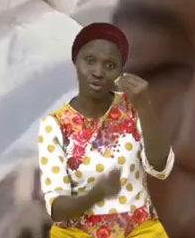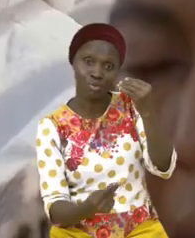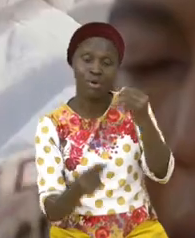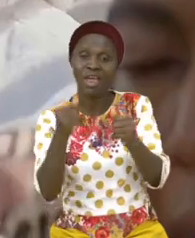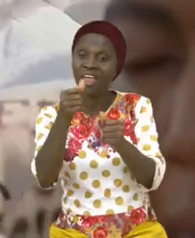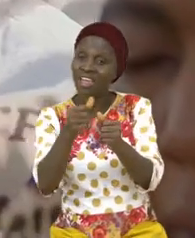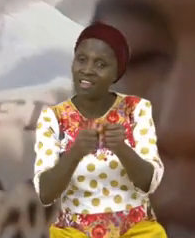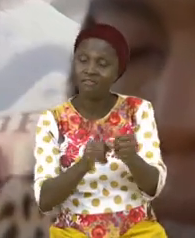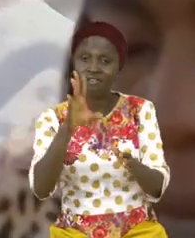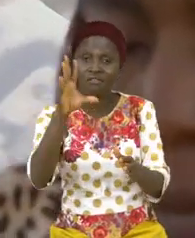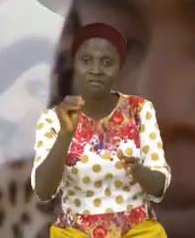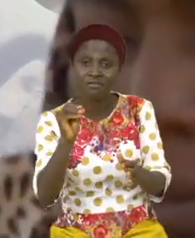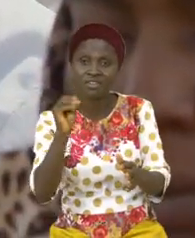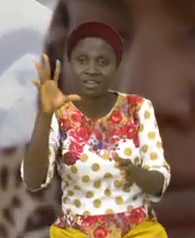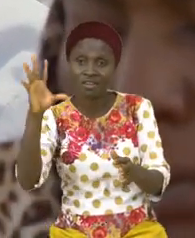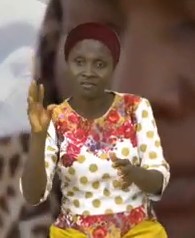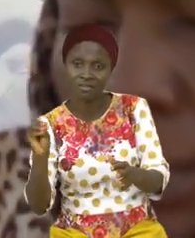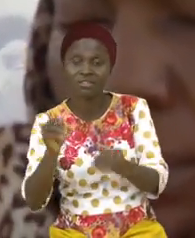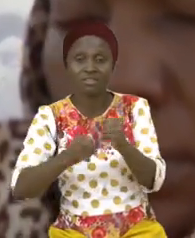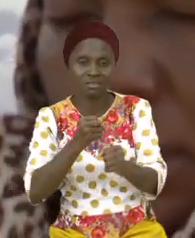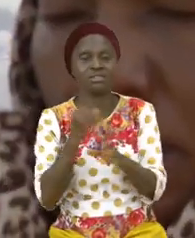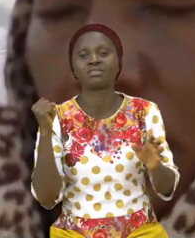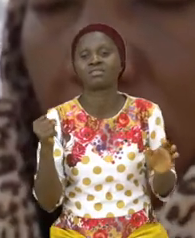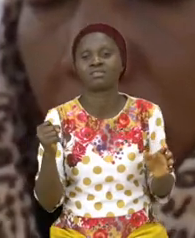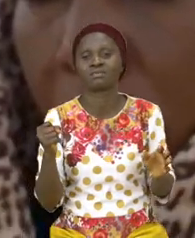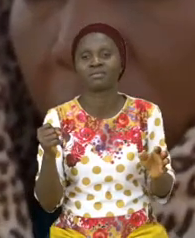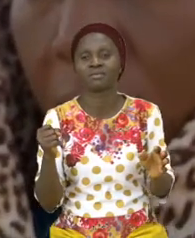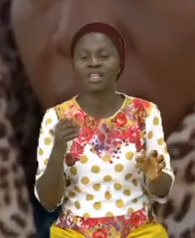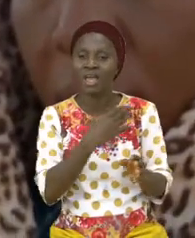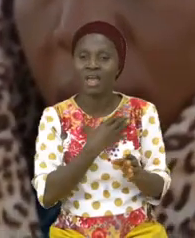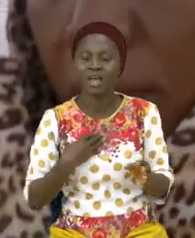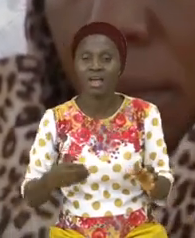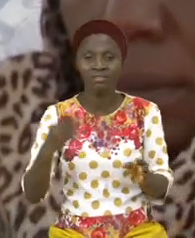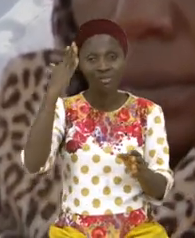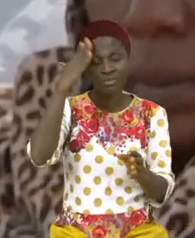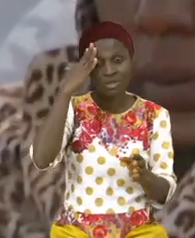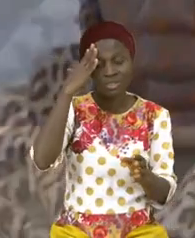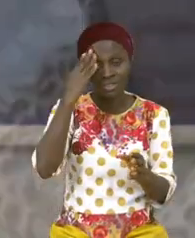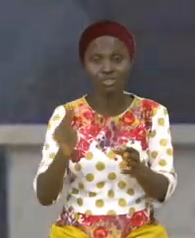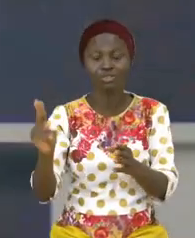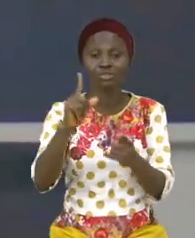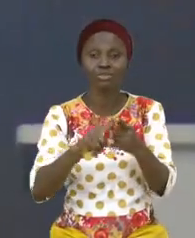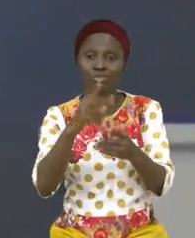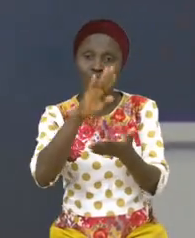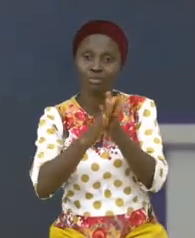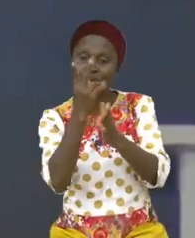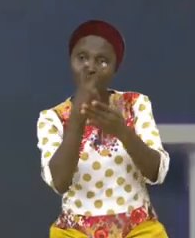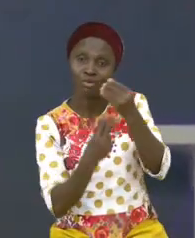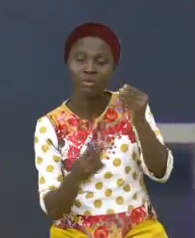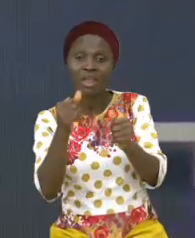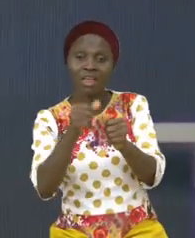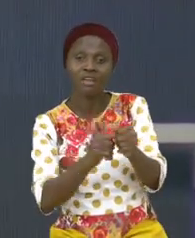50 years. And later, knowledge used to double every 25 years.